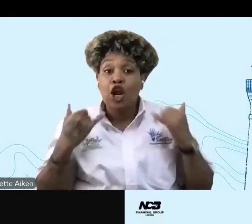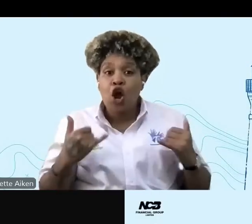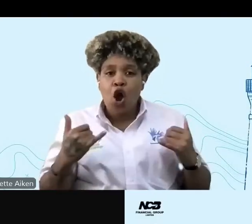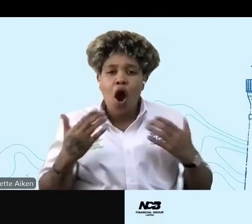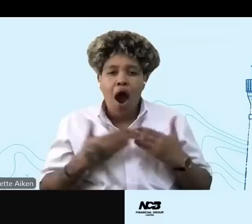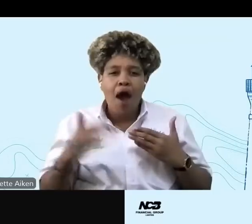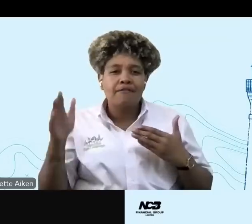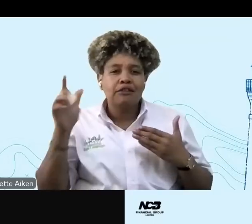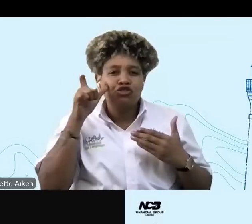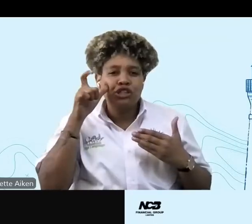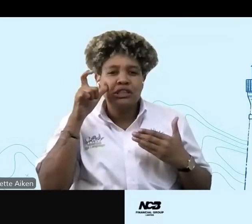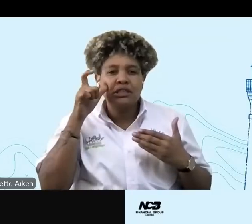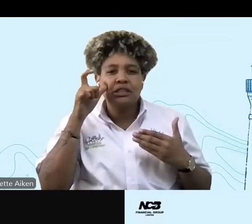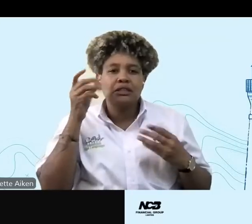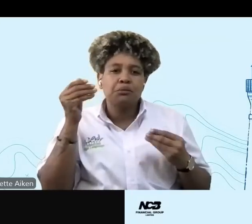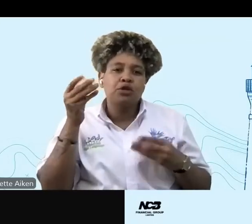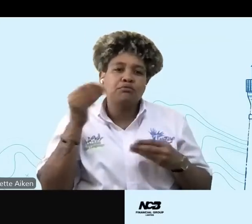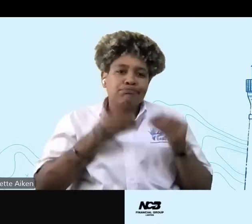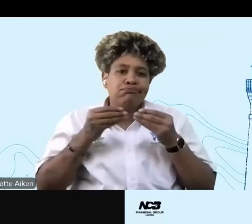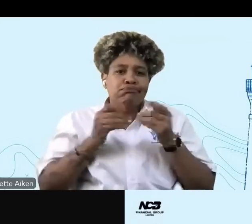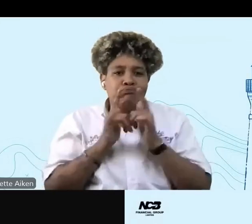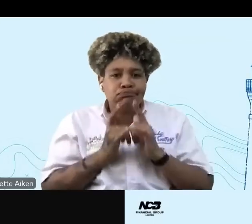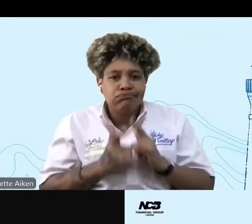its recent round of refinancing?